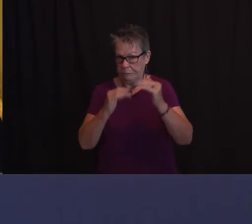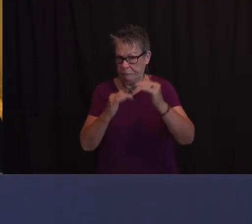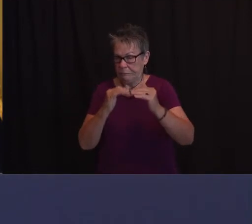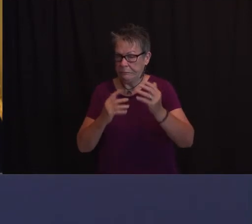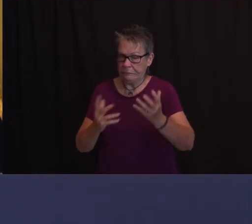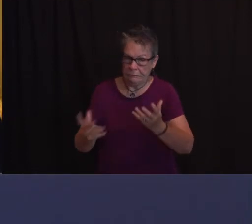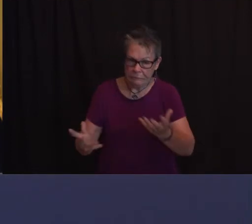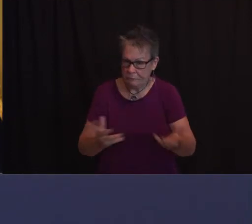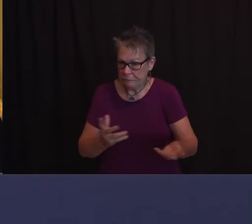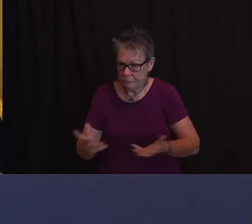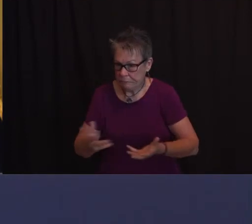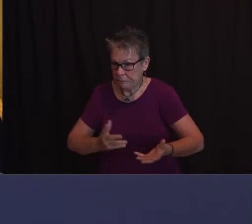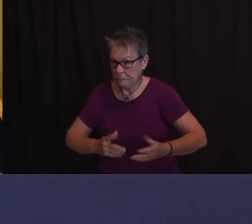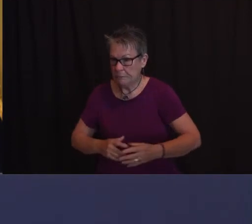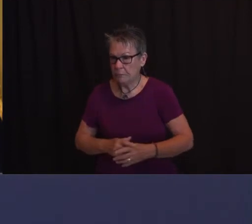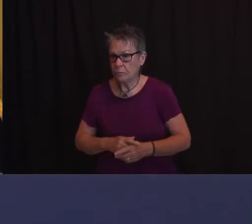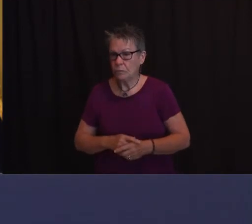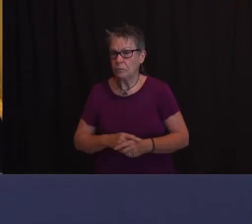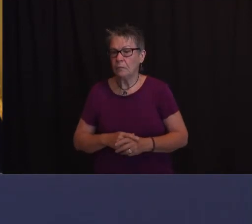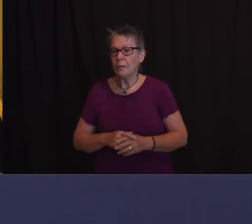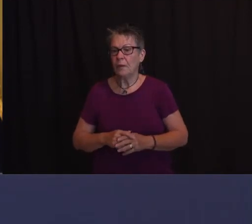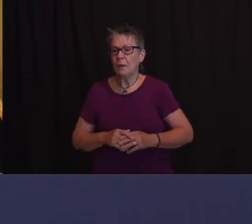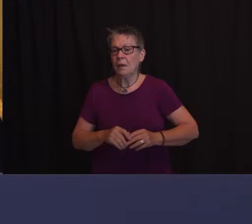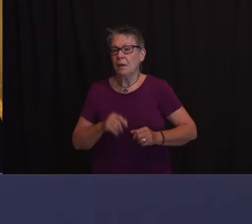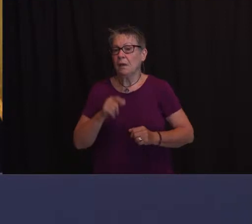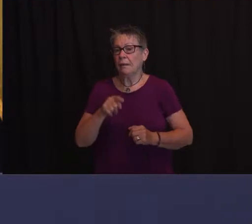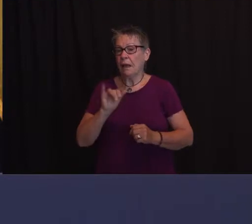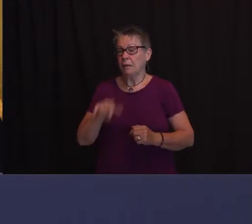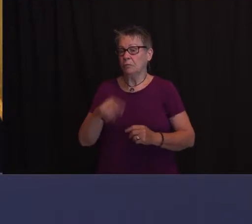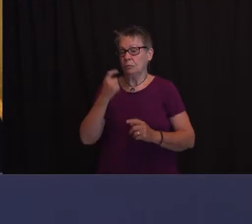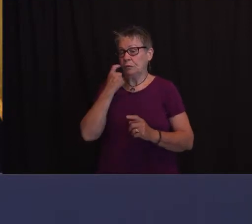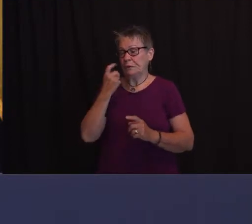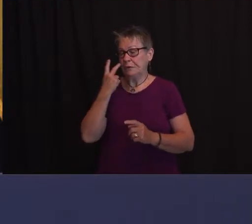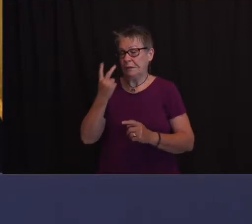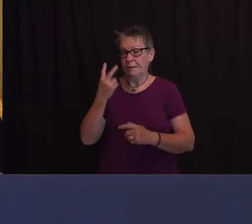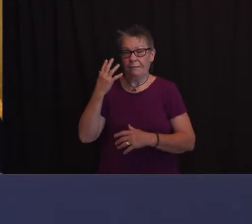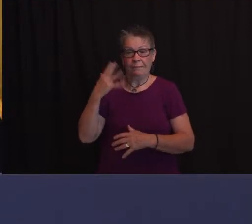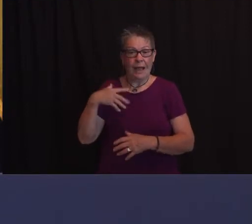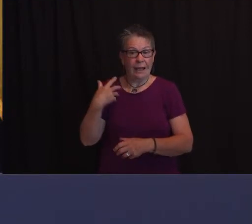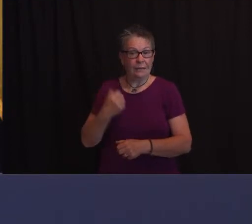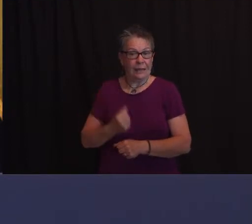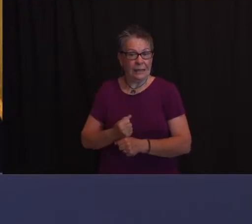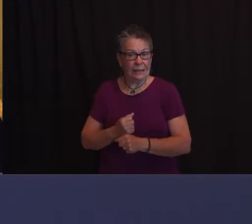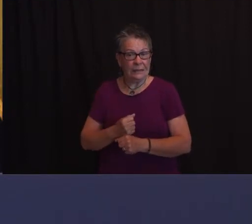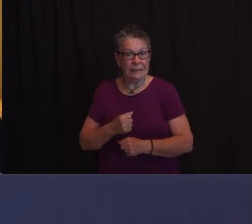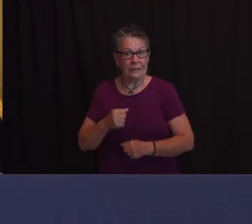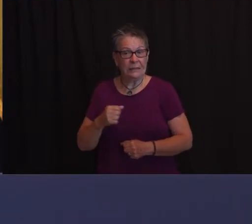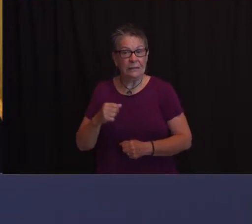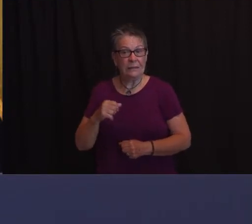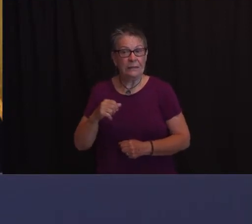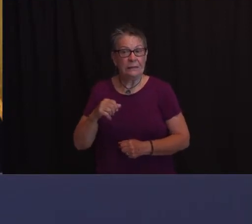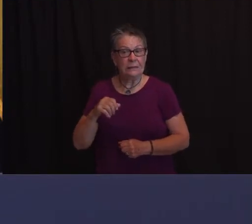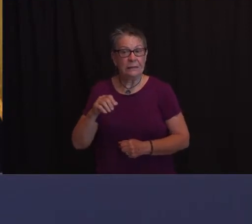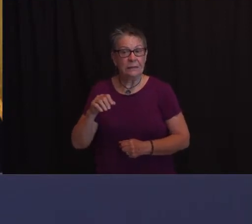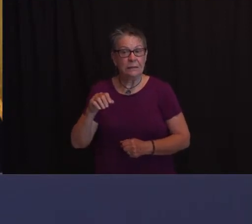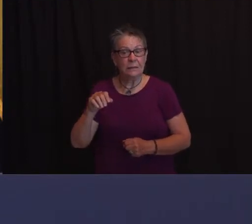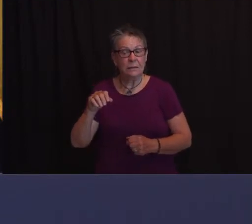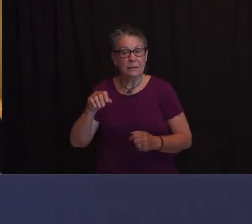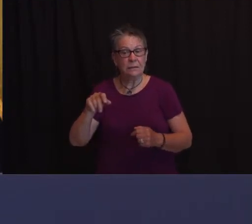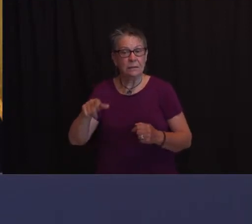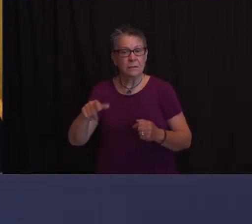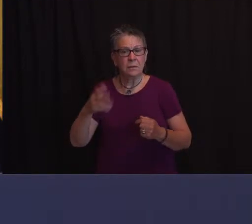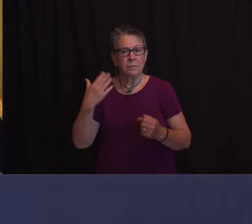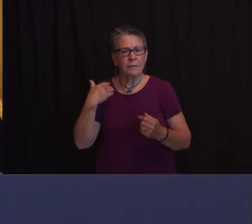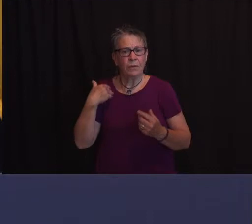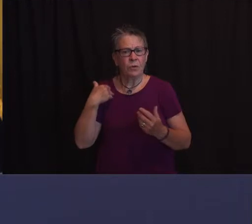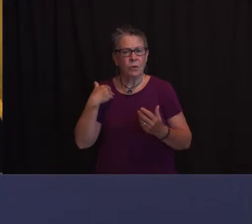5 years of history, where New Jersey went from 6-6 to 10-2, there's an obvious amount of focus from her,